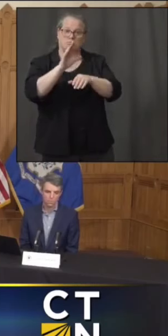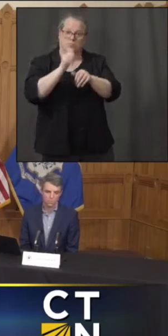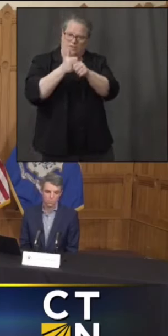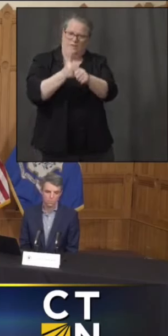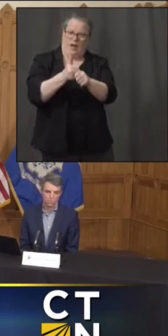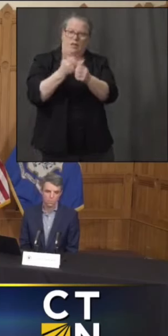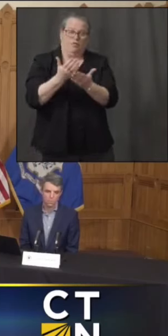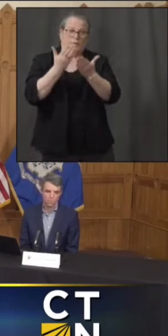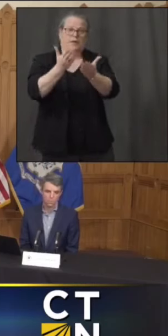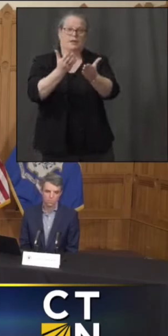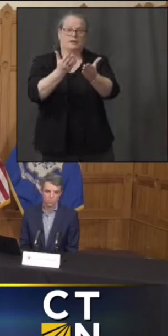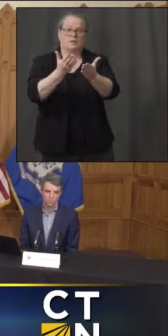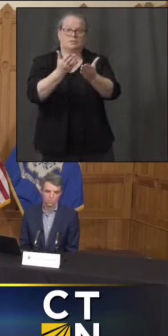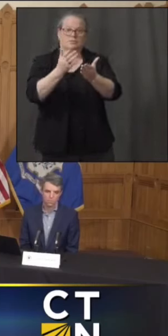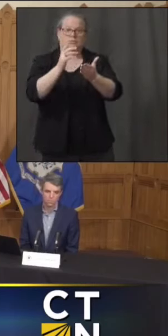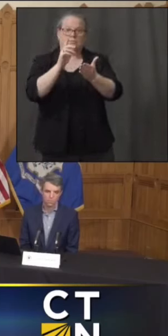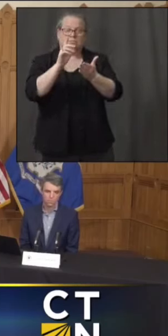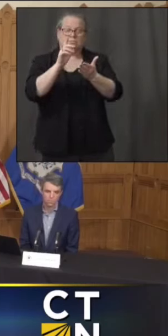to hear them.